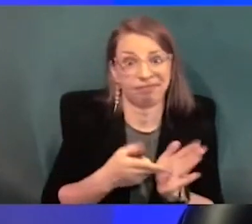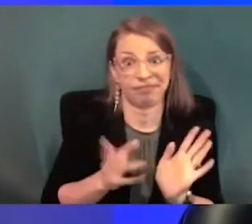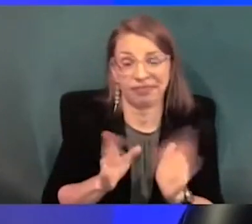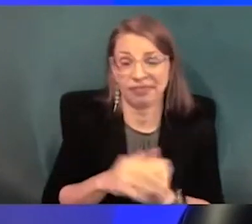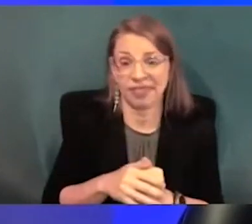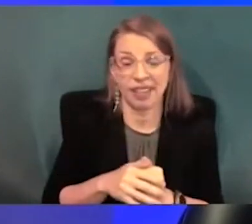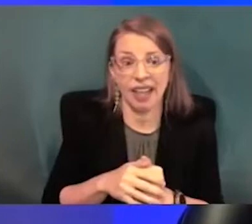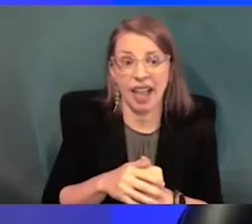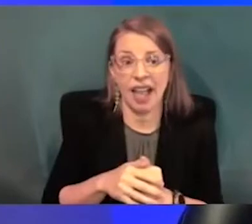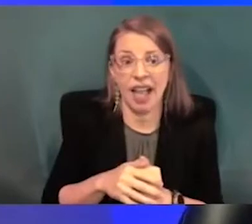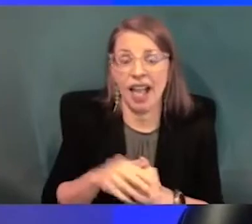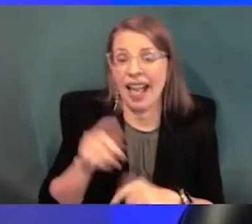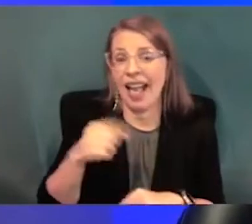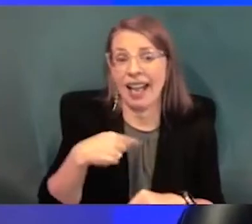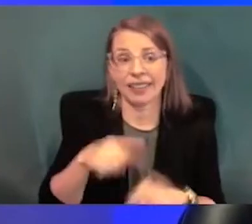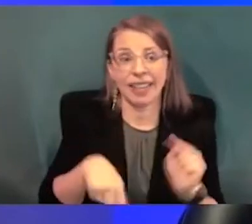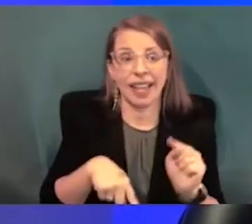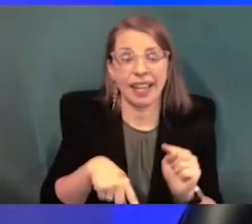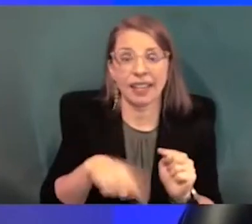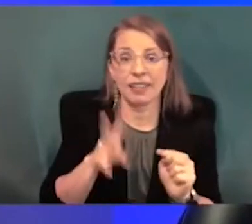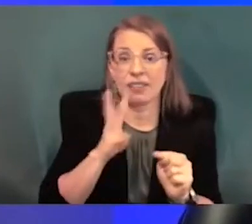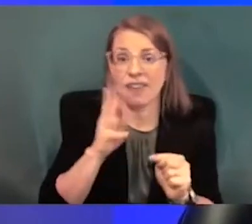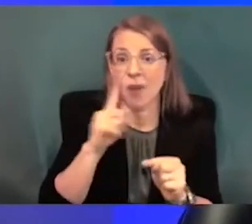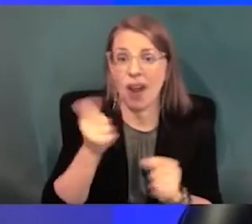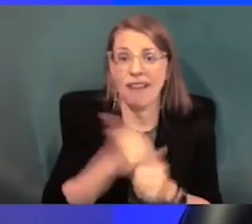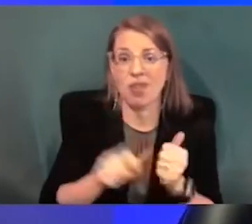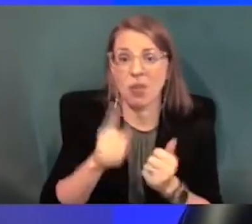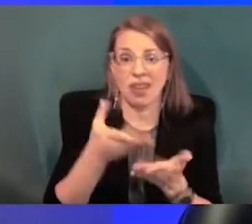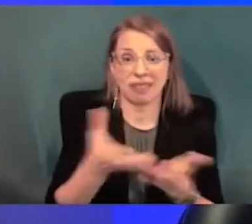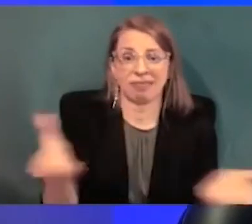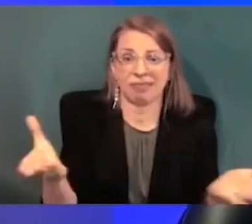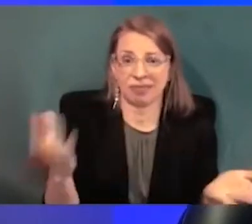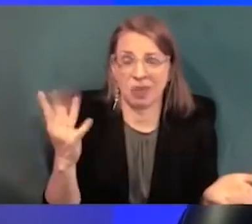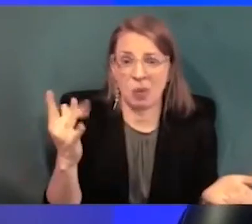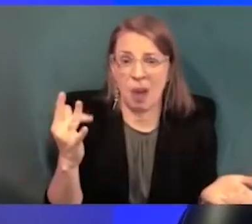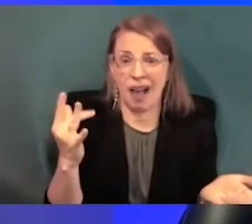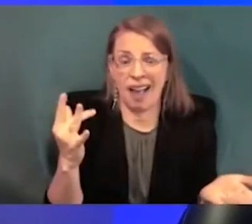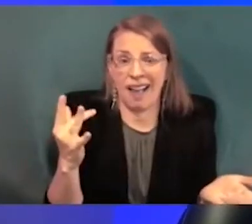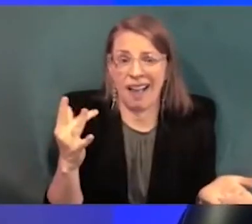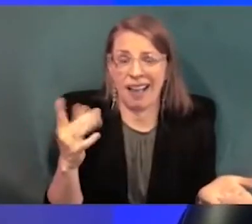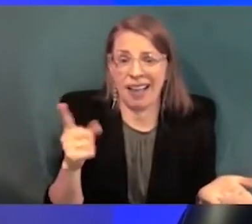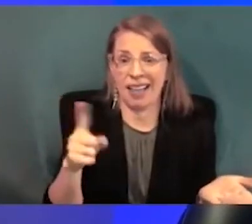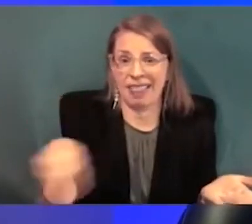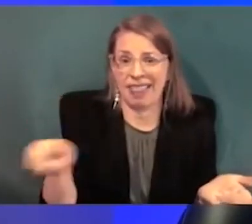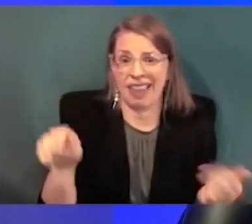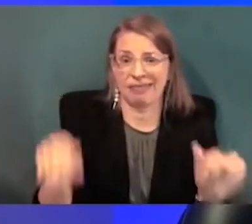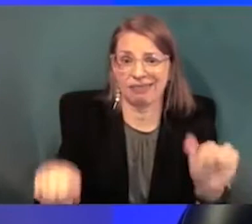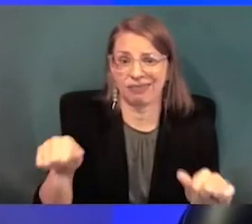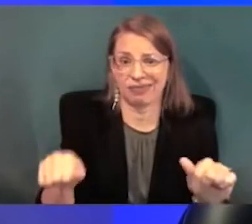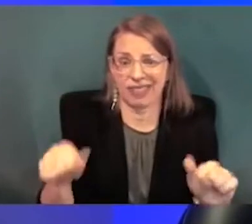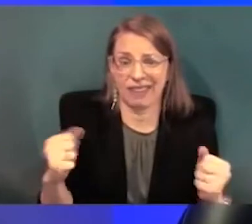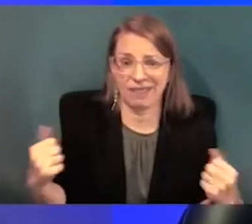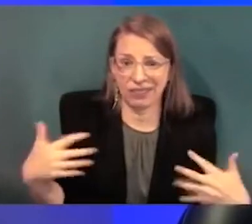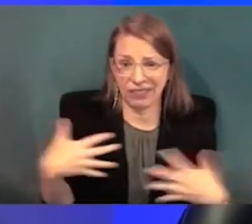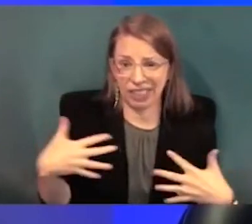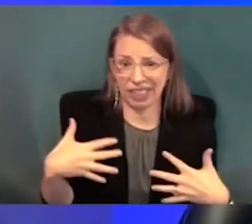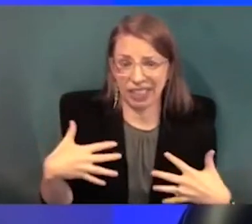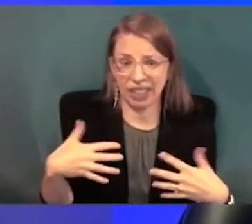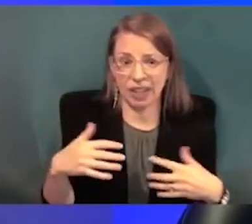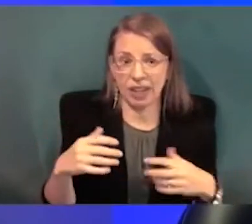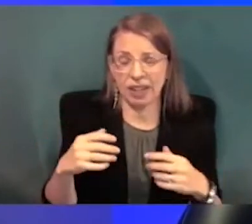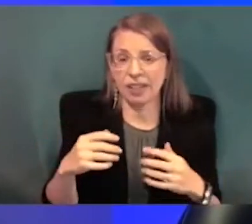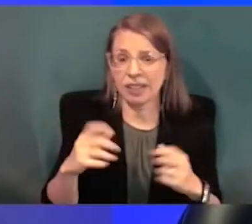speak for everyone out there as to why they're not. I would think that fear is probably the primary